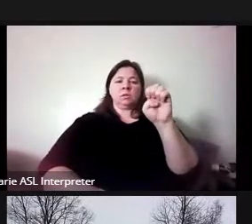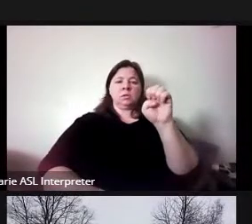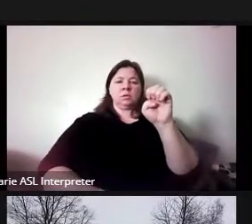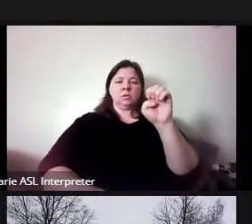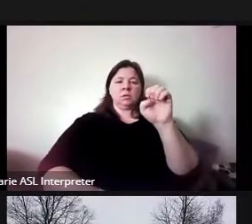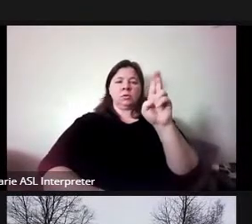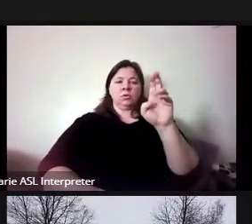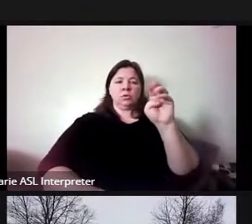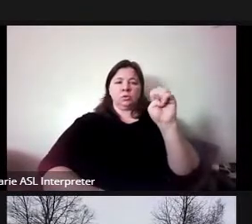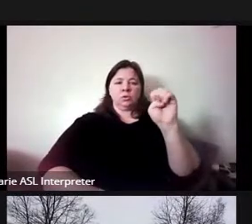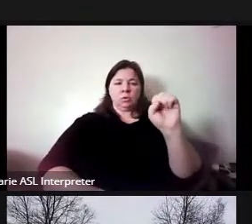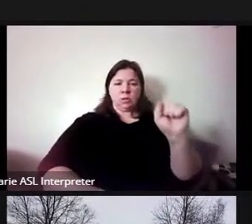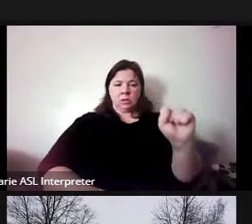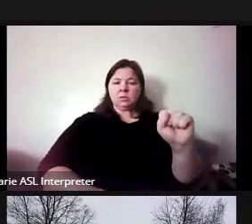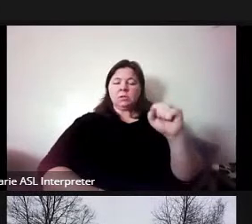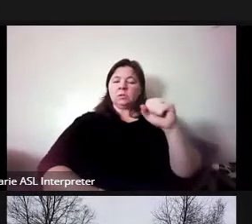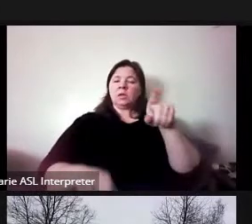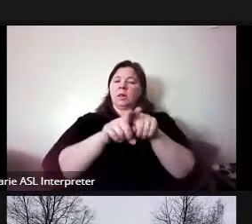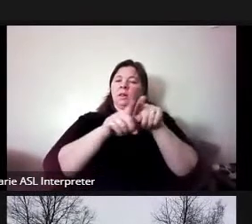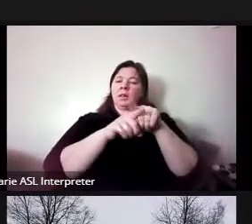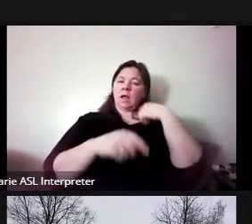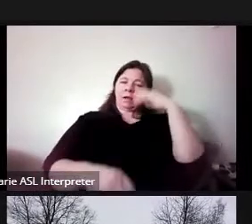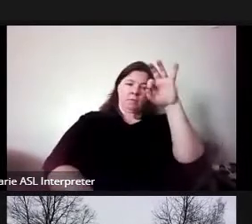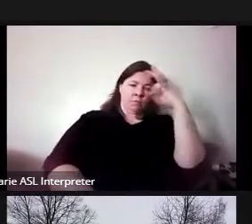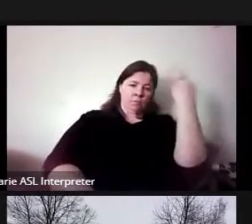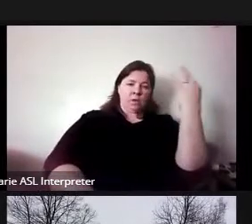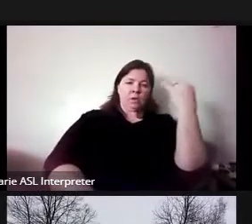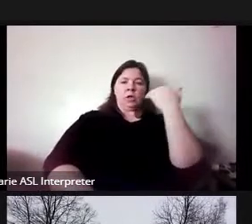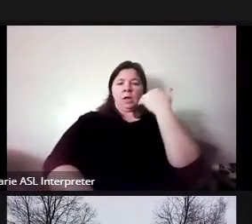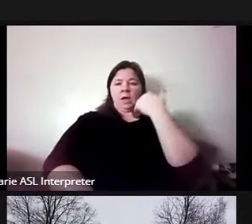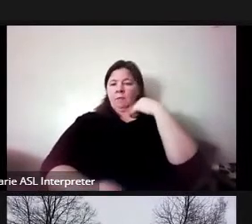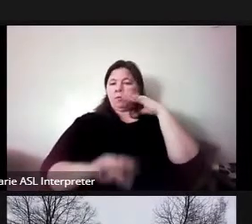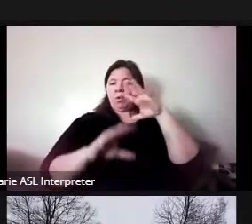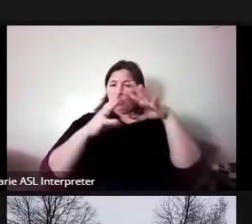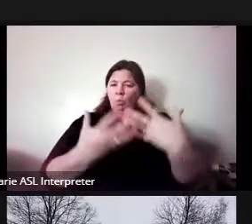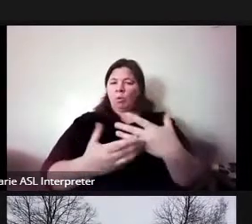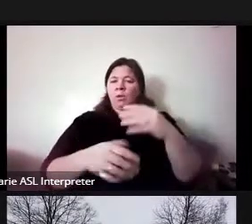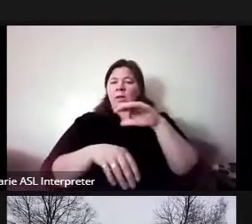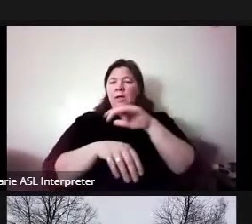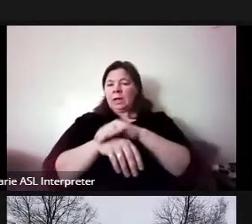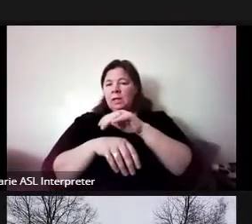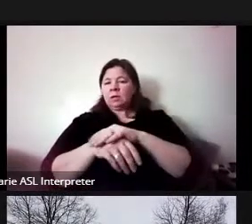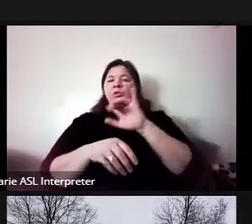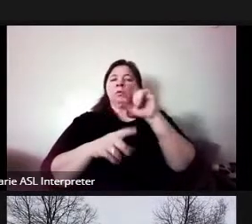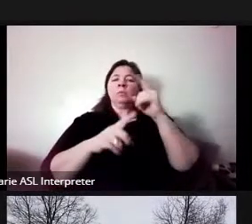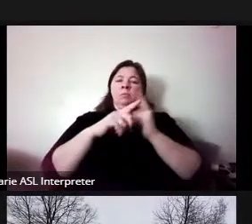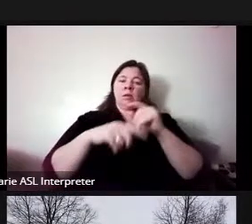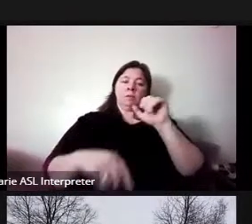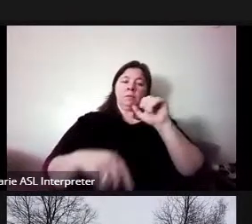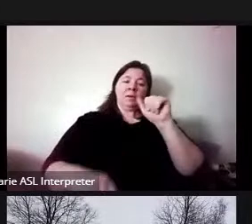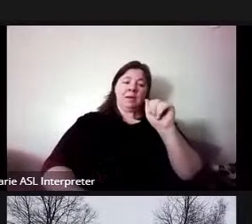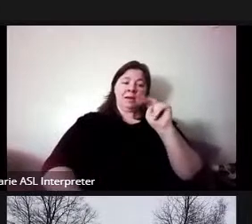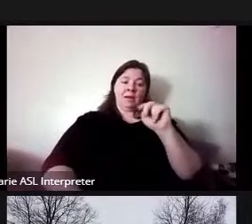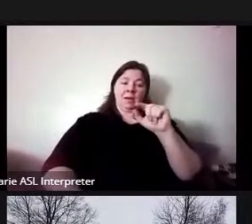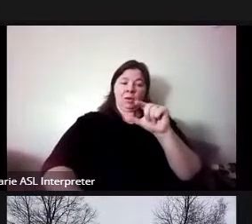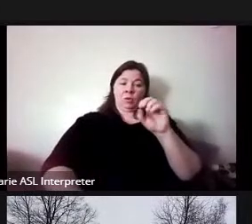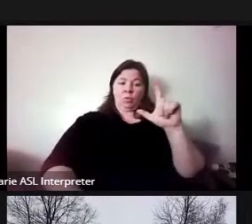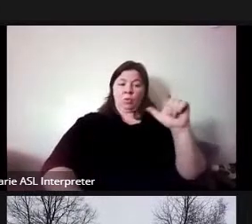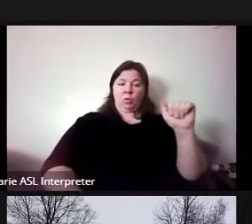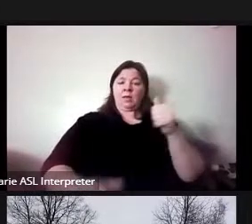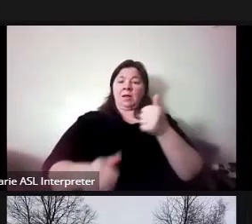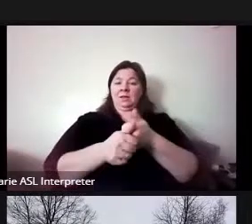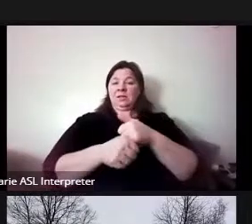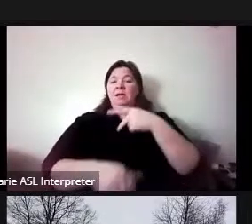is, because I know they have French, they have Dutch, they have all the rest of it. But I didn't realize that Angola was